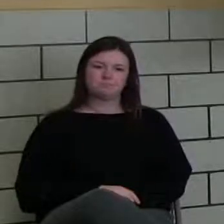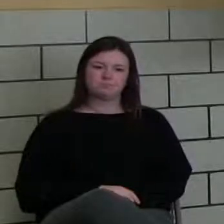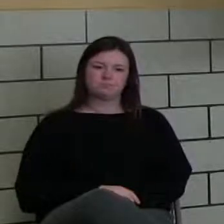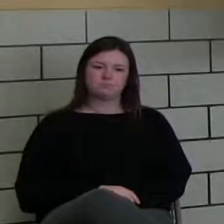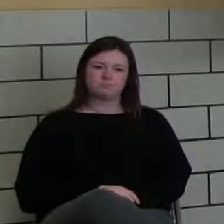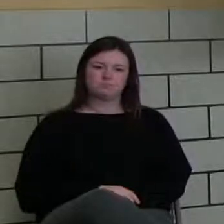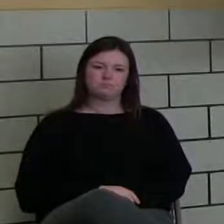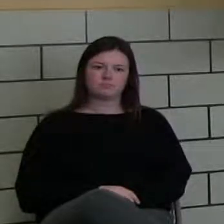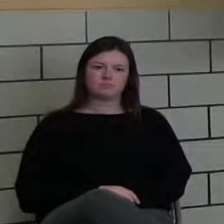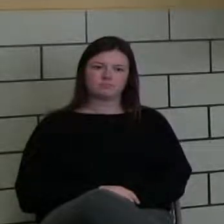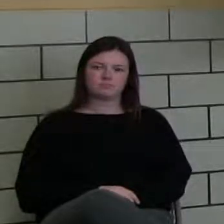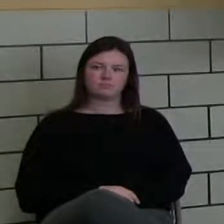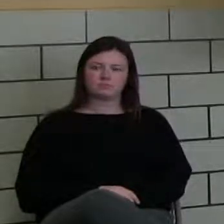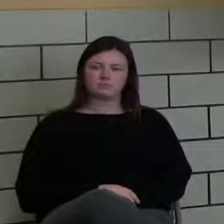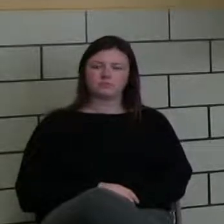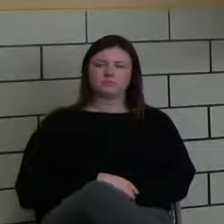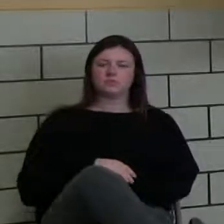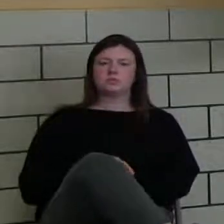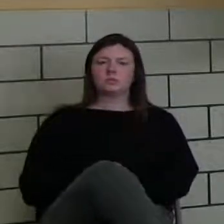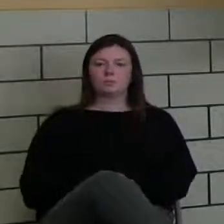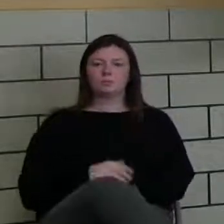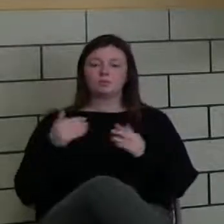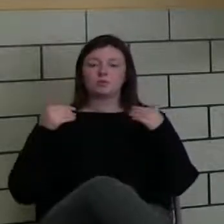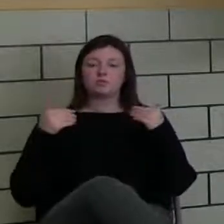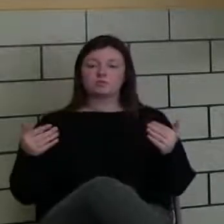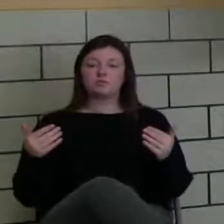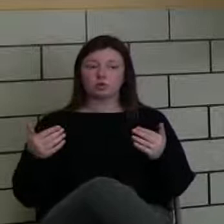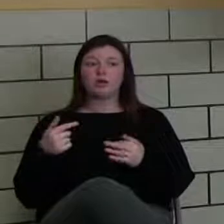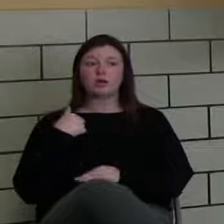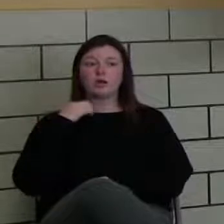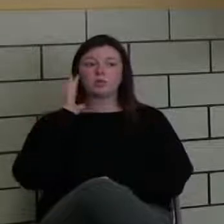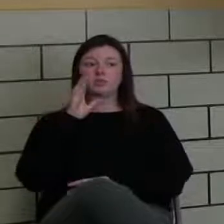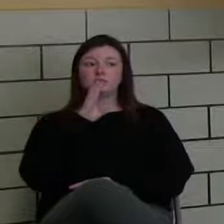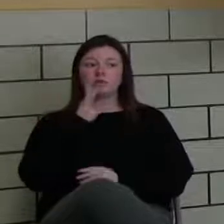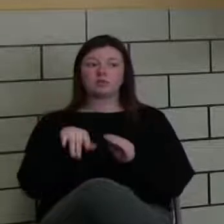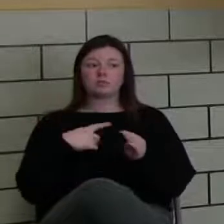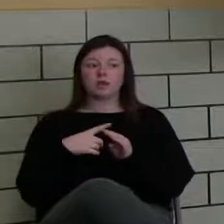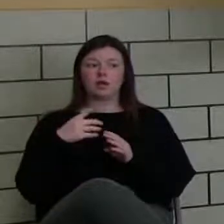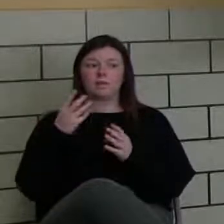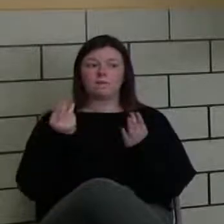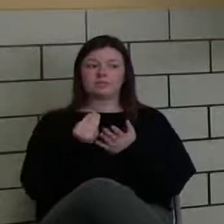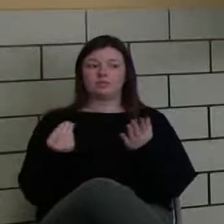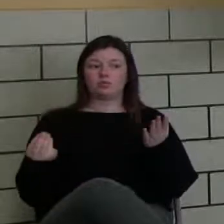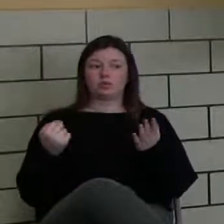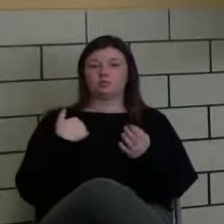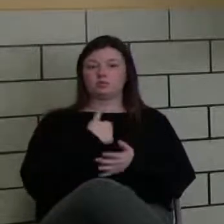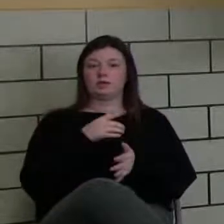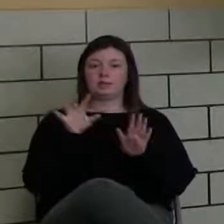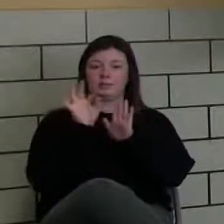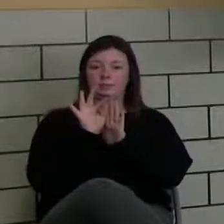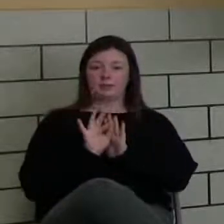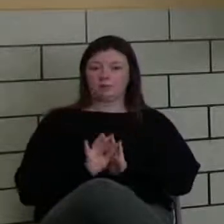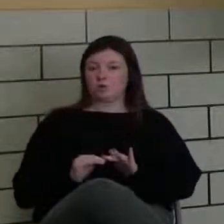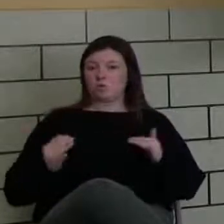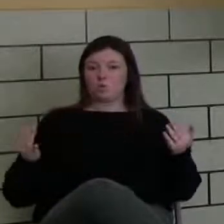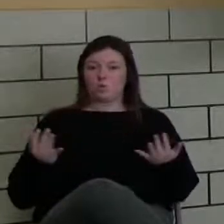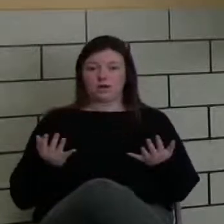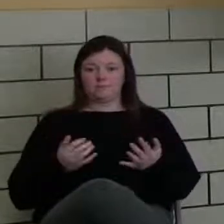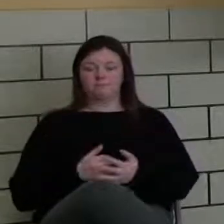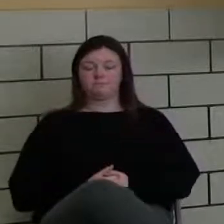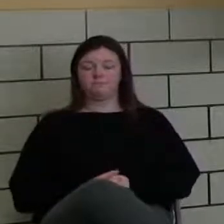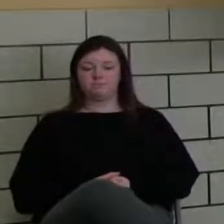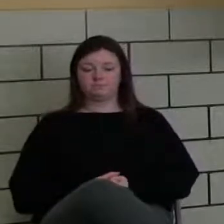So moving forward, I'm going to talk about the materials, what we've selected to go into these spaces that we're